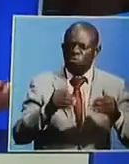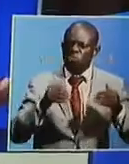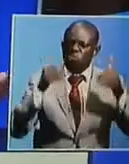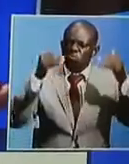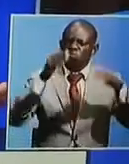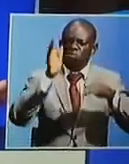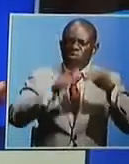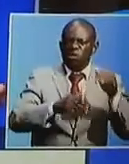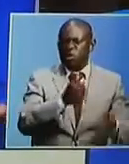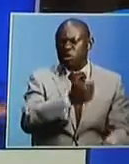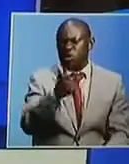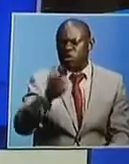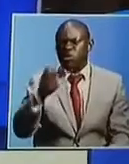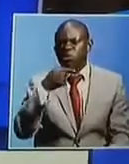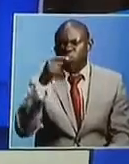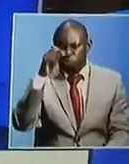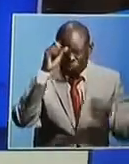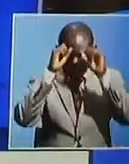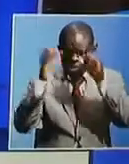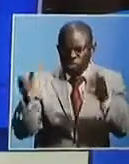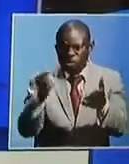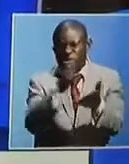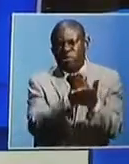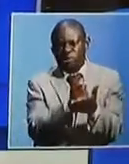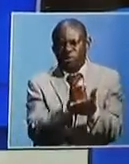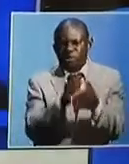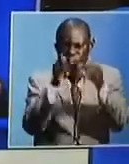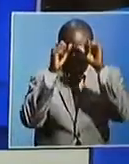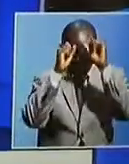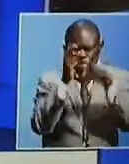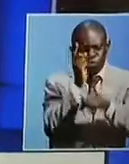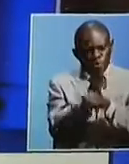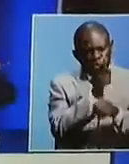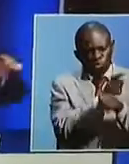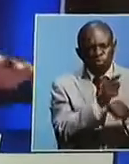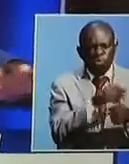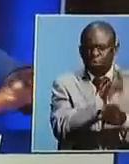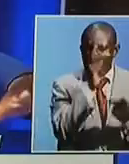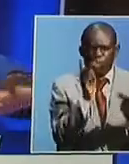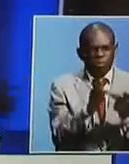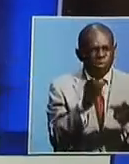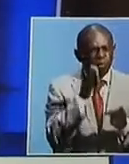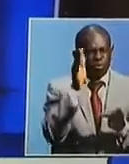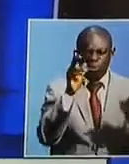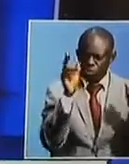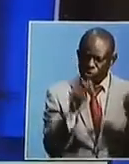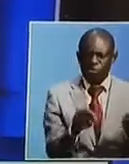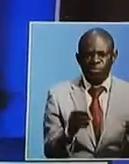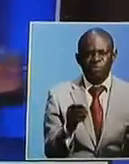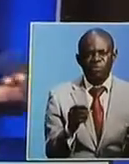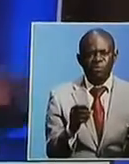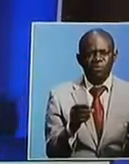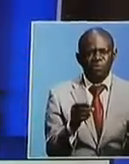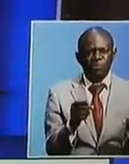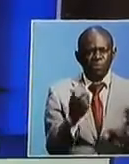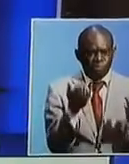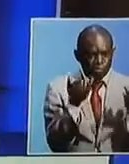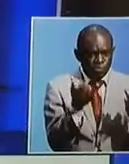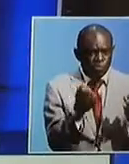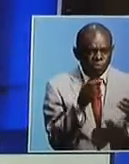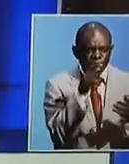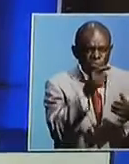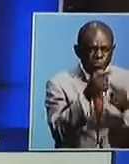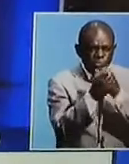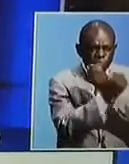other appointments. So it's in that light. So where does it leave? These are the line ministries or ministries